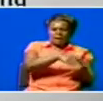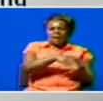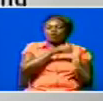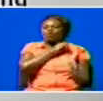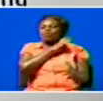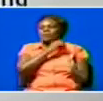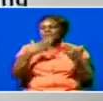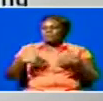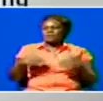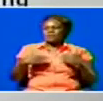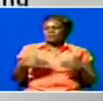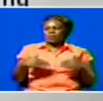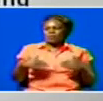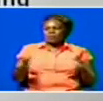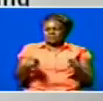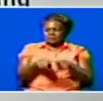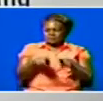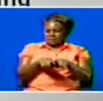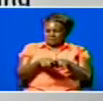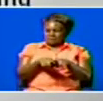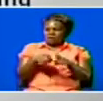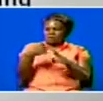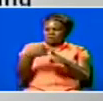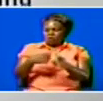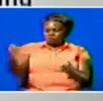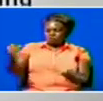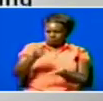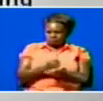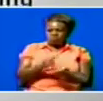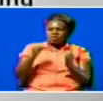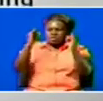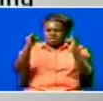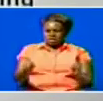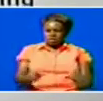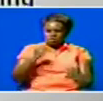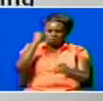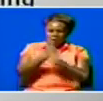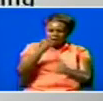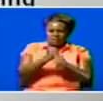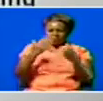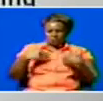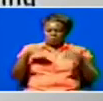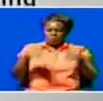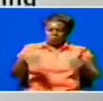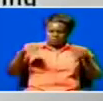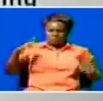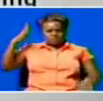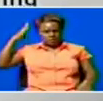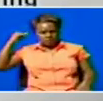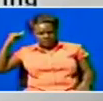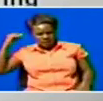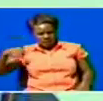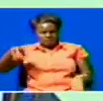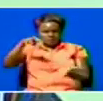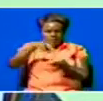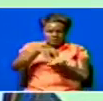from the premises and further from recruiting new staff to replace the applicants pending the hearing of the